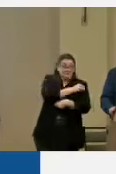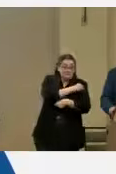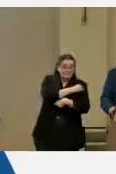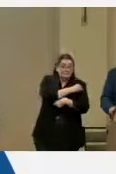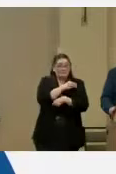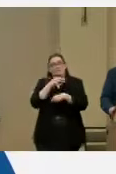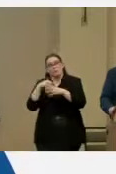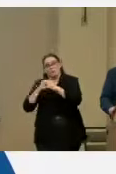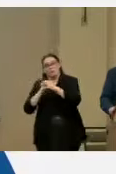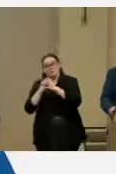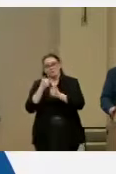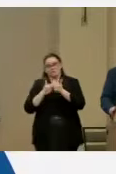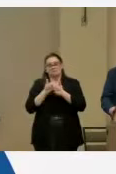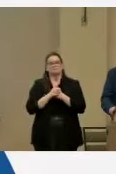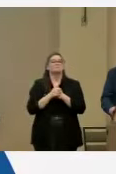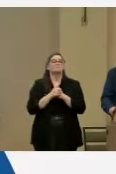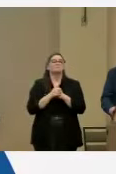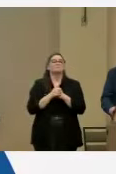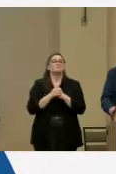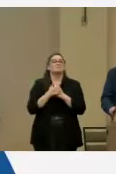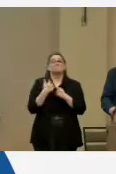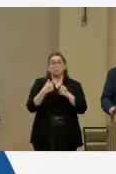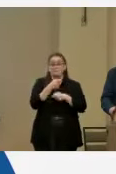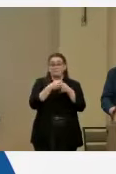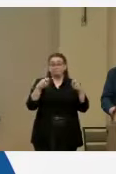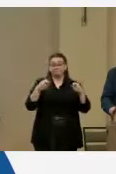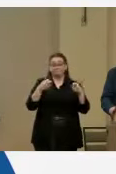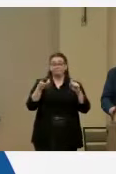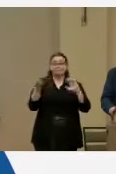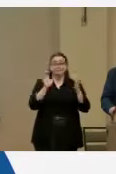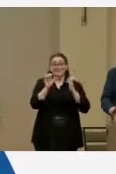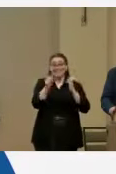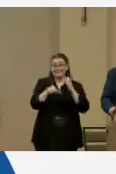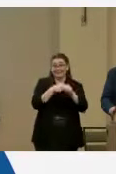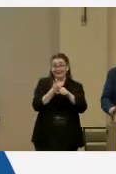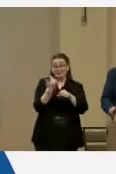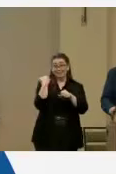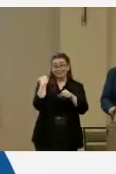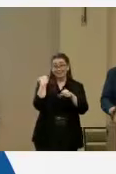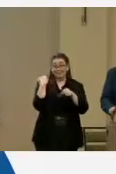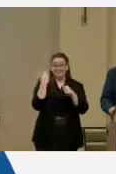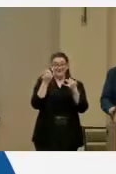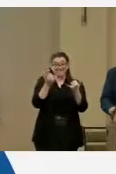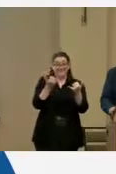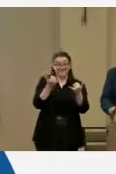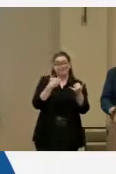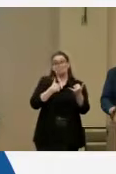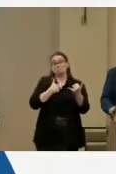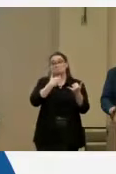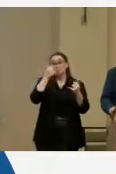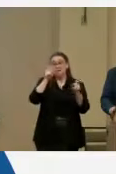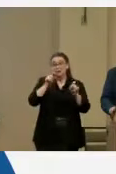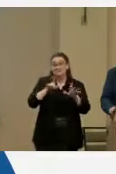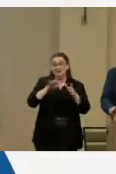So I'm going to conclude by saying that compared to 10 years ago, we have better tests